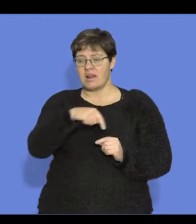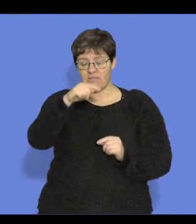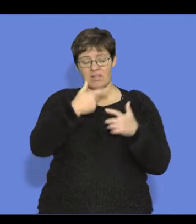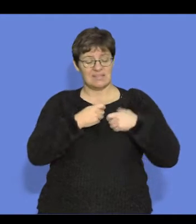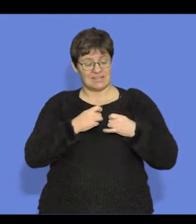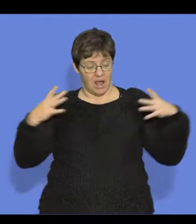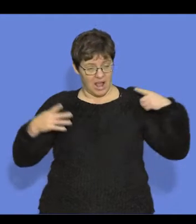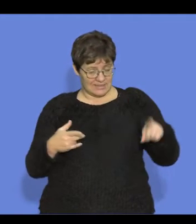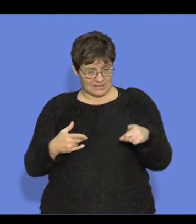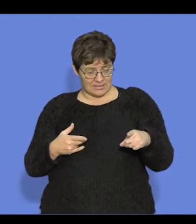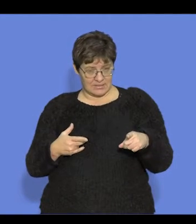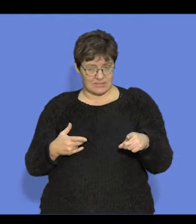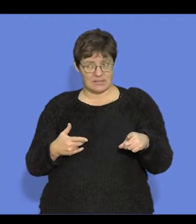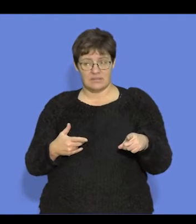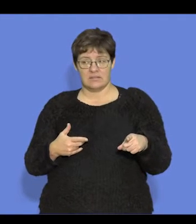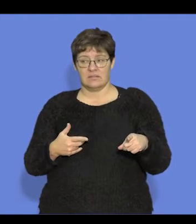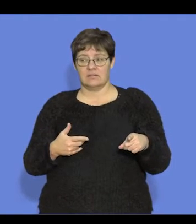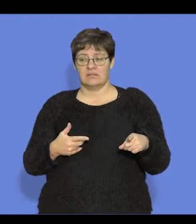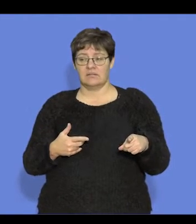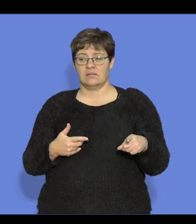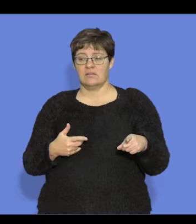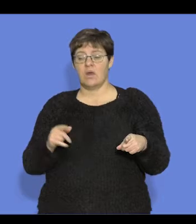the experiment. And